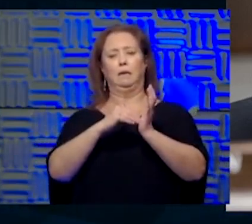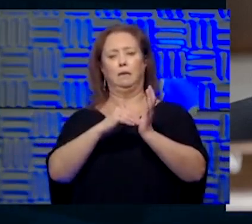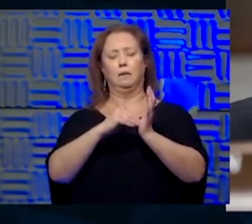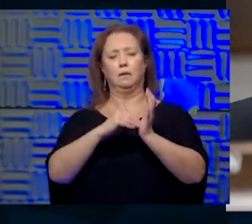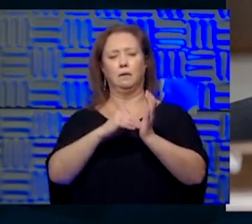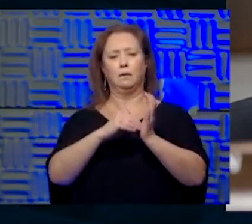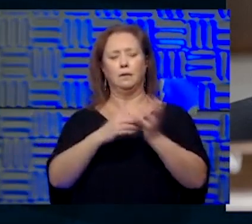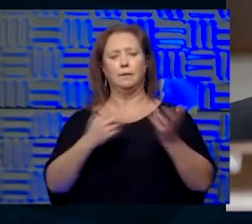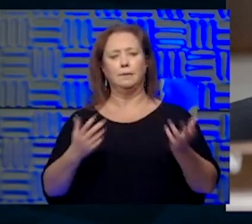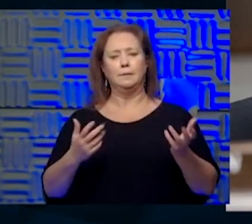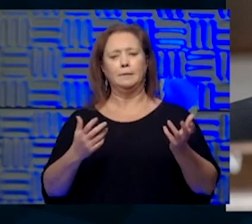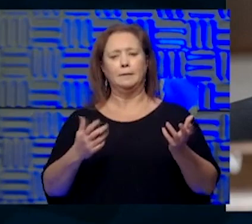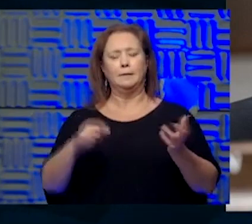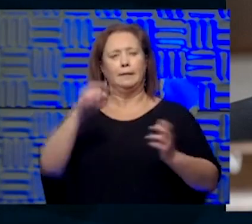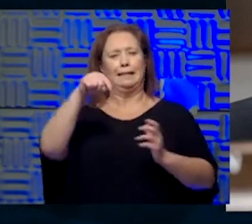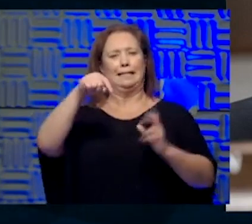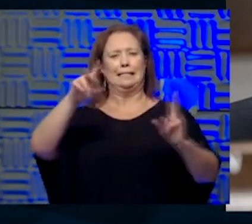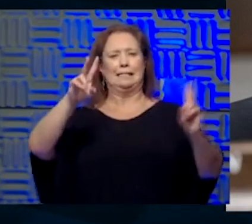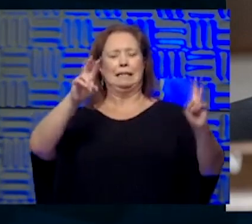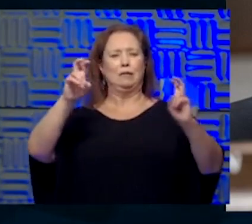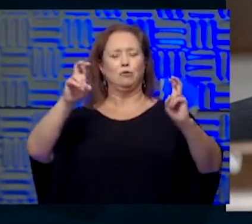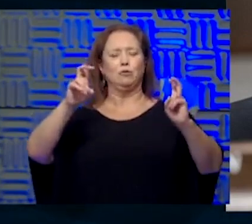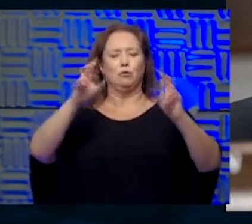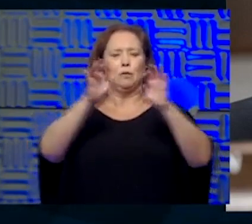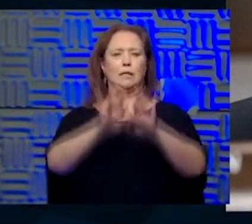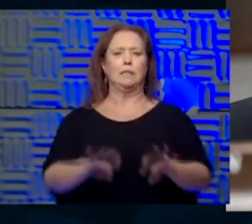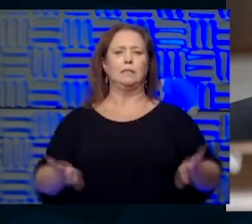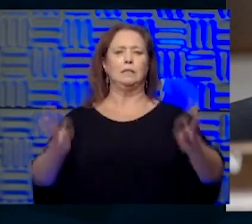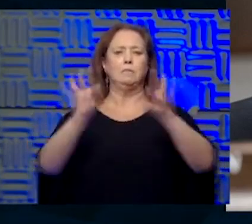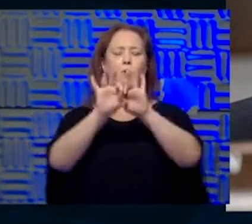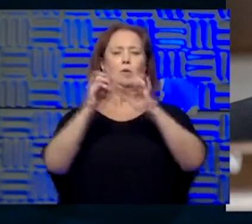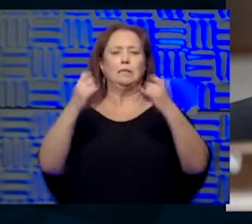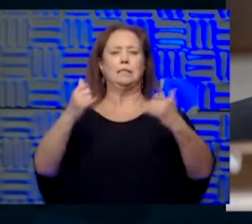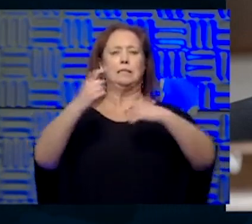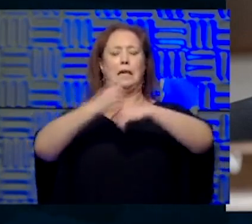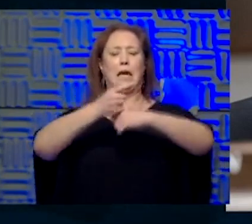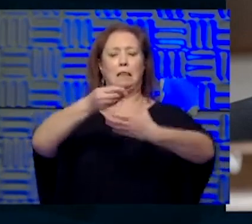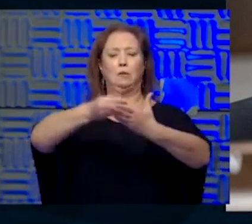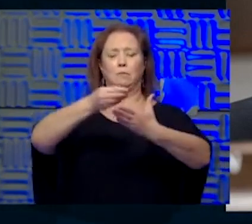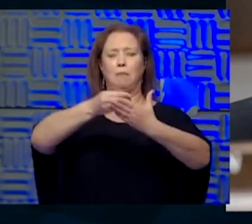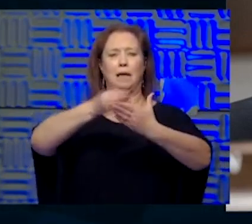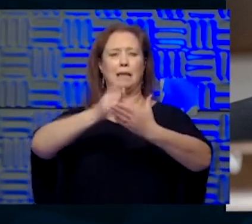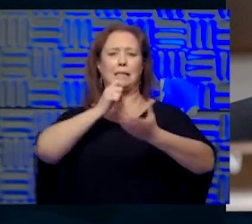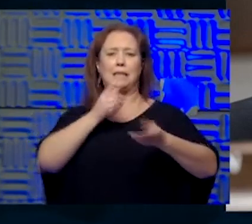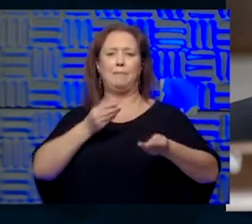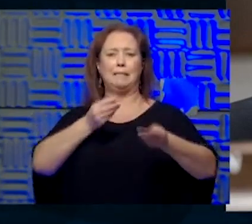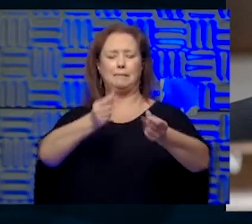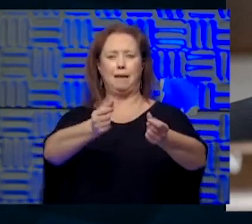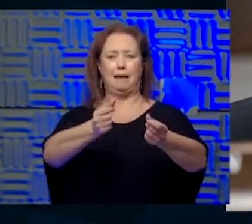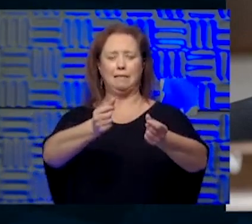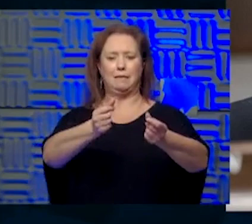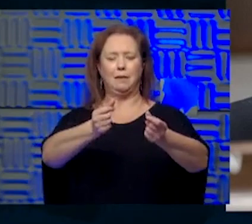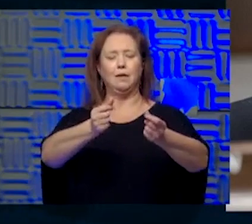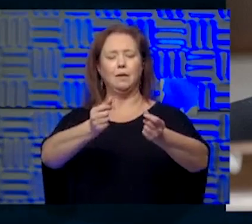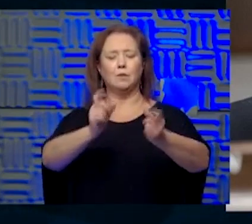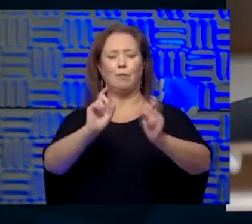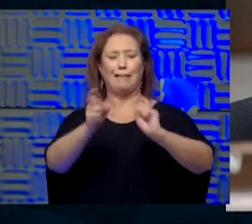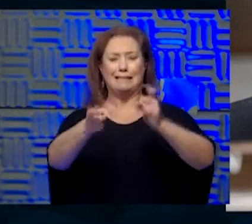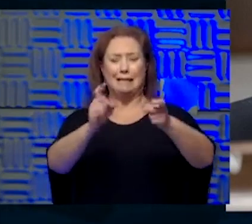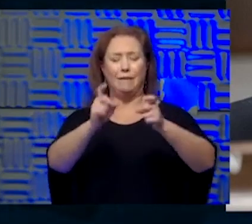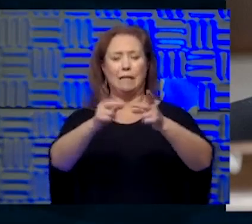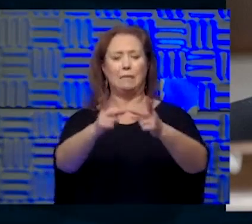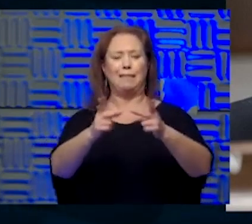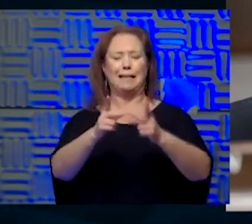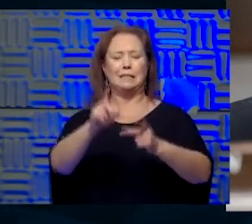this is an issue that is important today. There's money that is not being spent. Let's get it to the place in which it